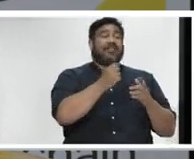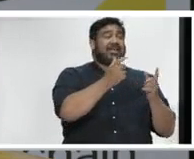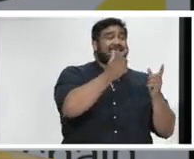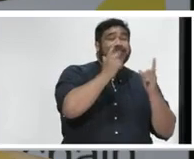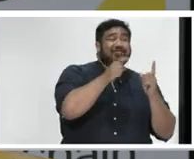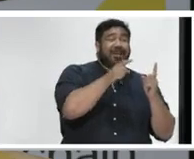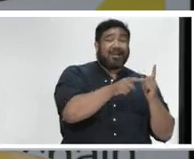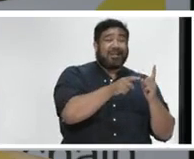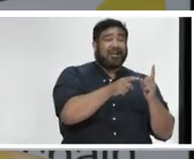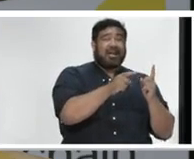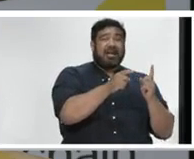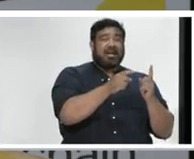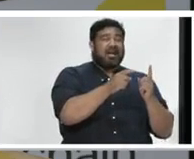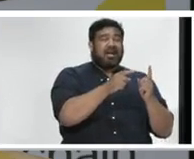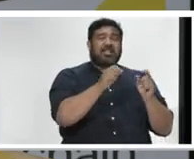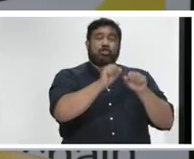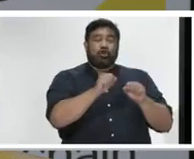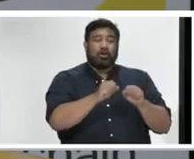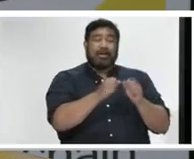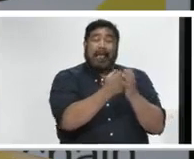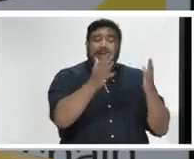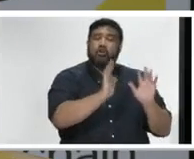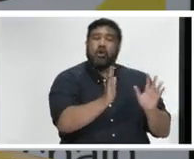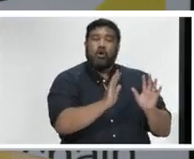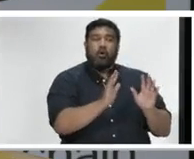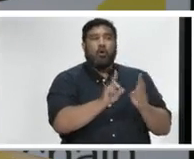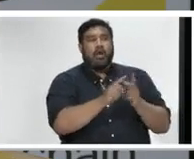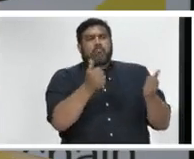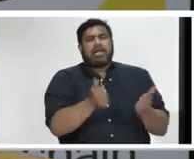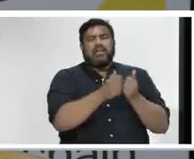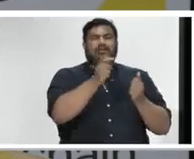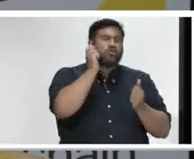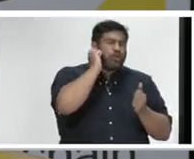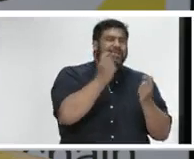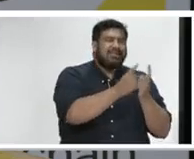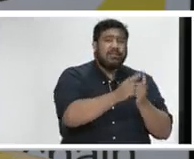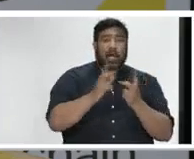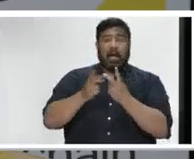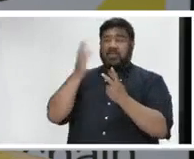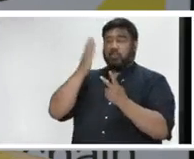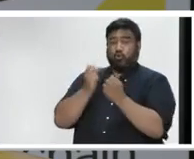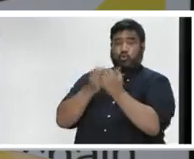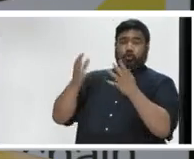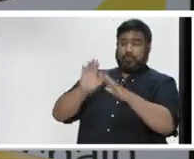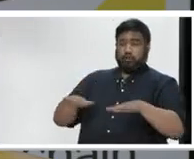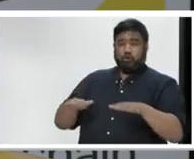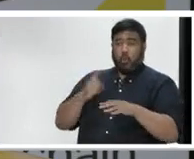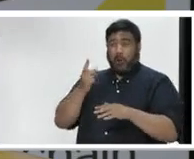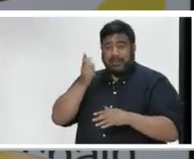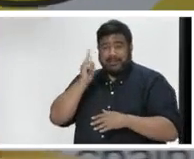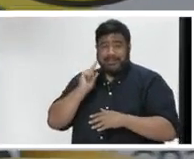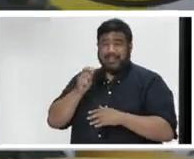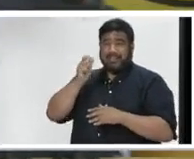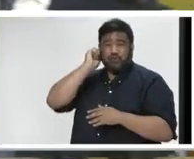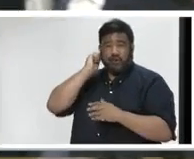wash basins. So what are the unique sort of challenges that are posed by MLEs, and how can the government sort of deal with those?